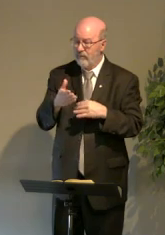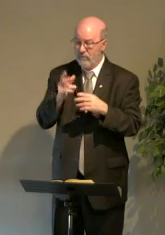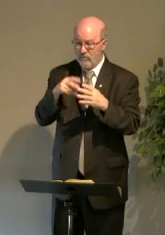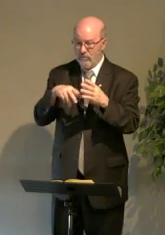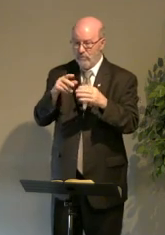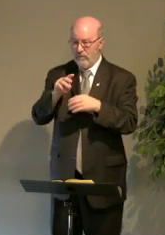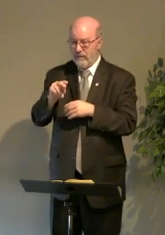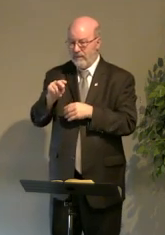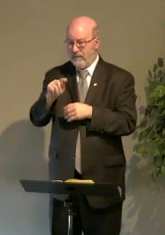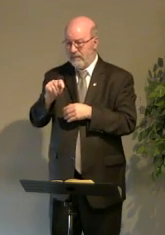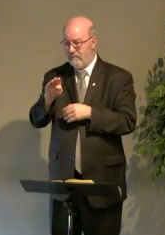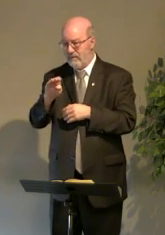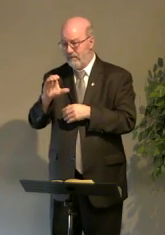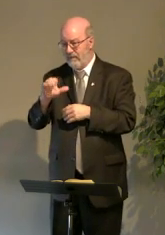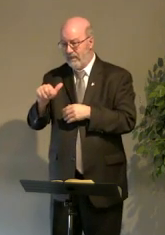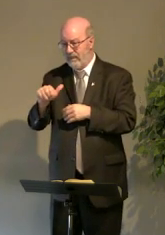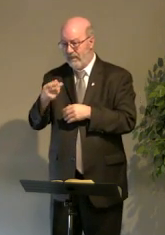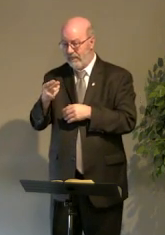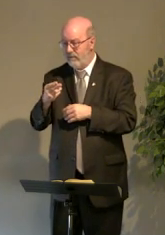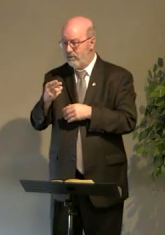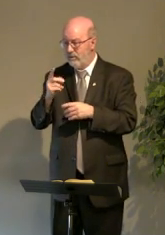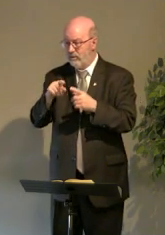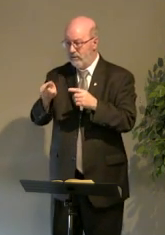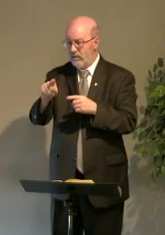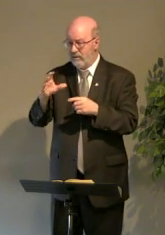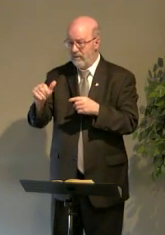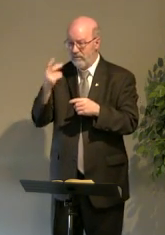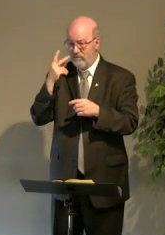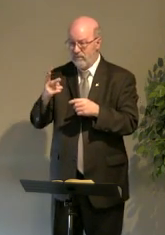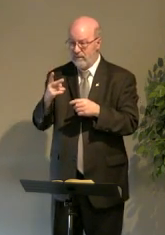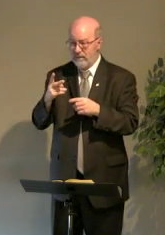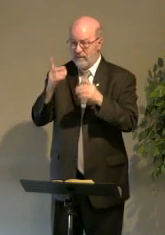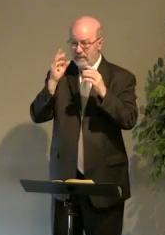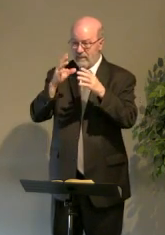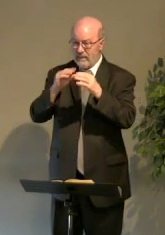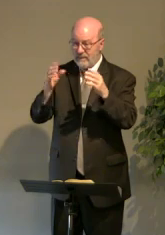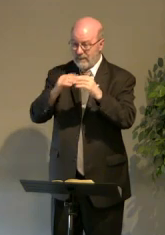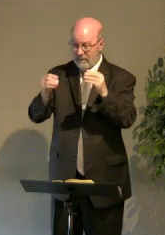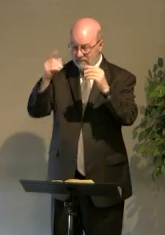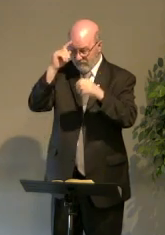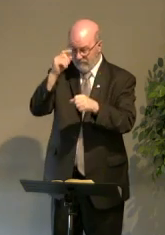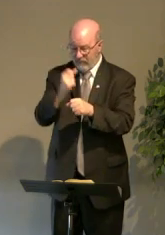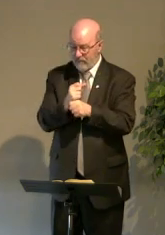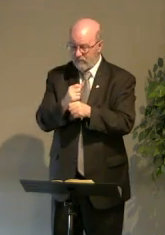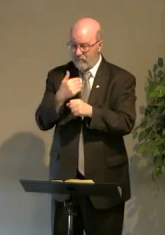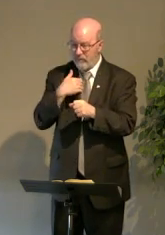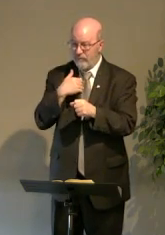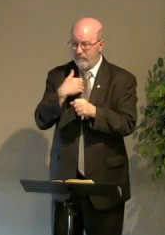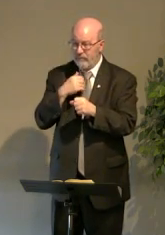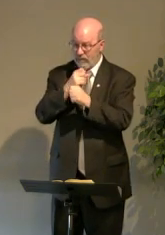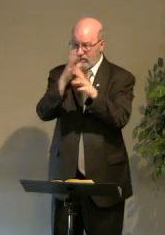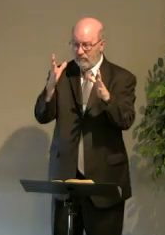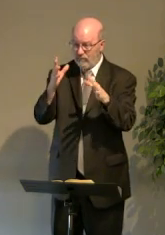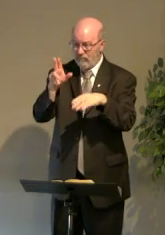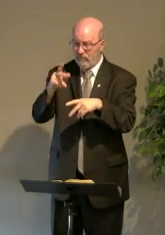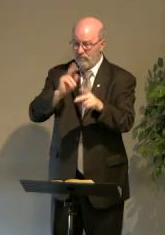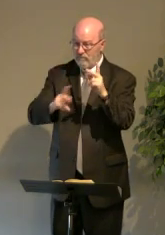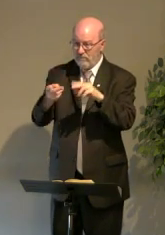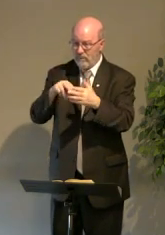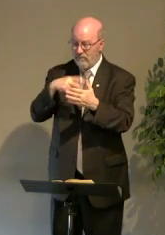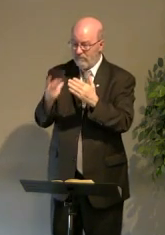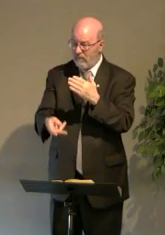to ntbch.ca and look it over. But this, you'll find this. This is what we have there. Our views of man and his